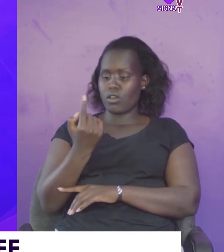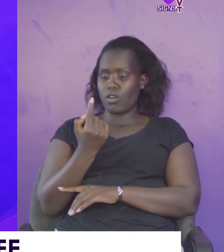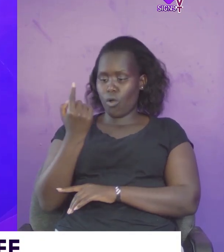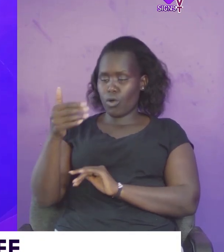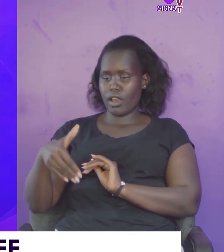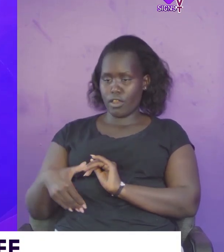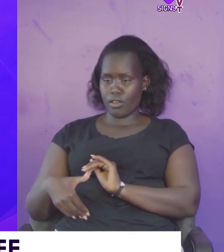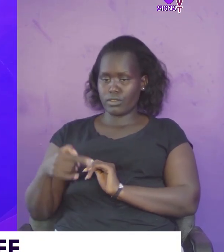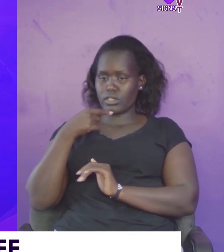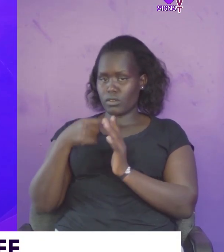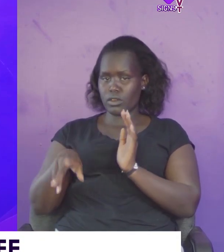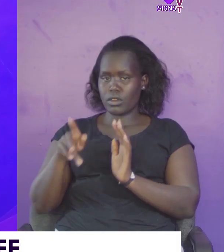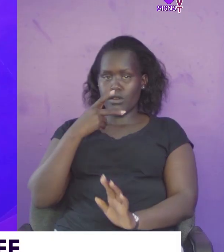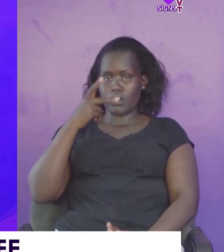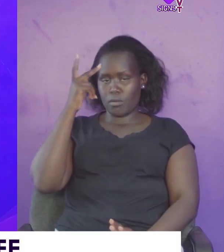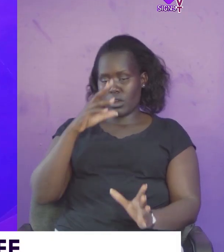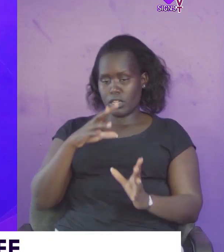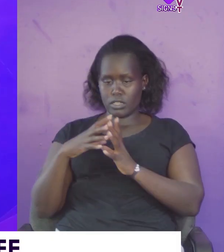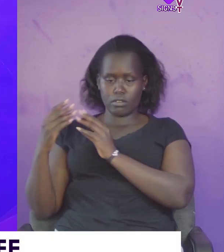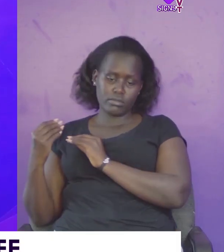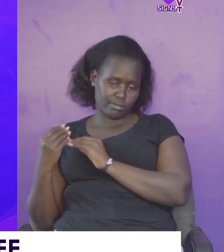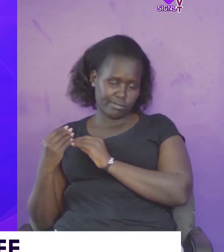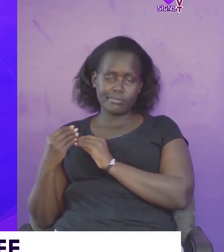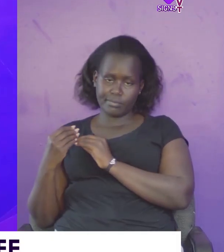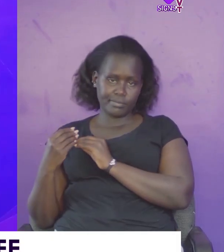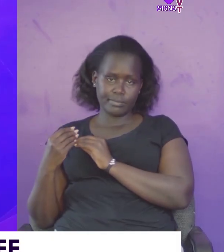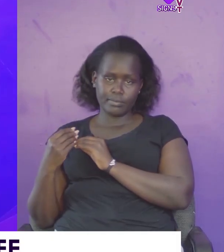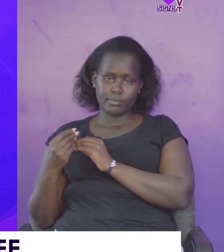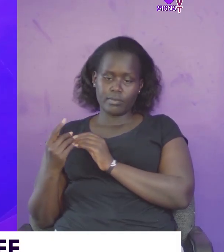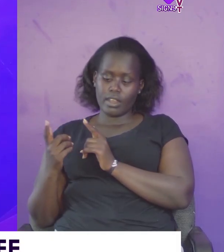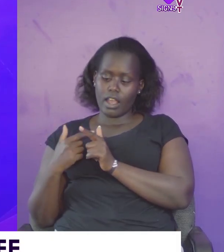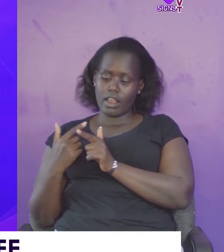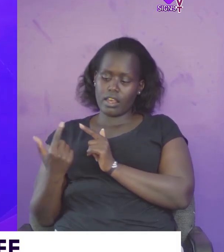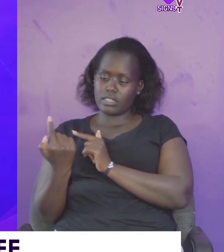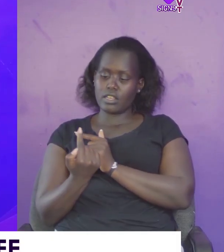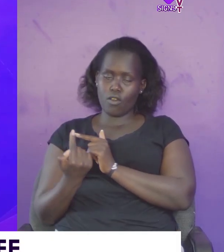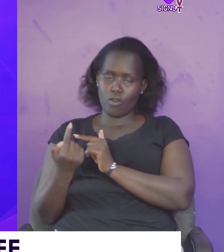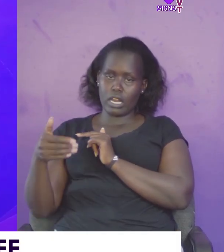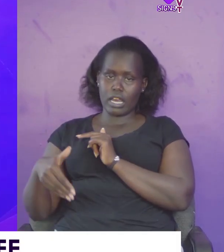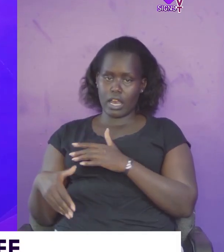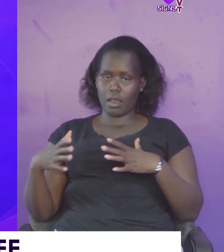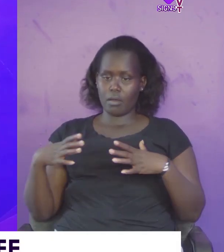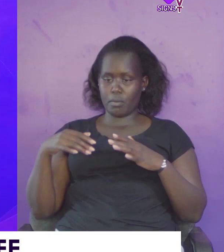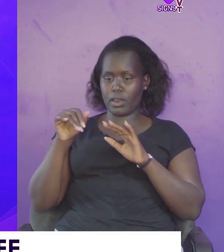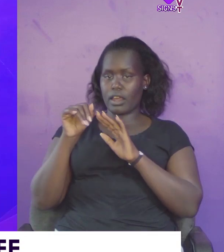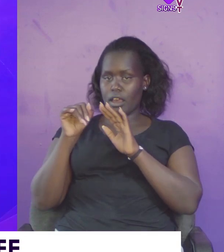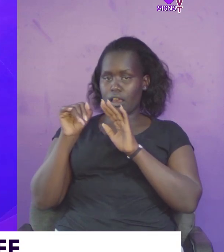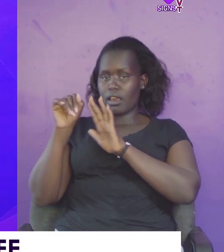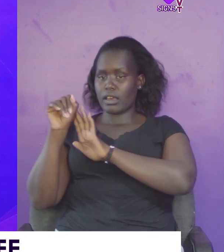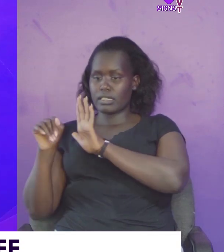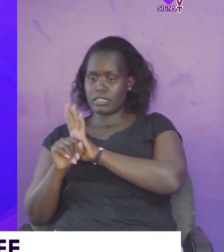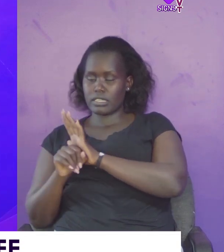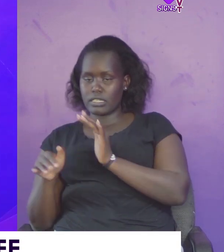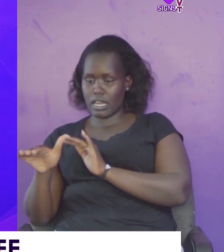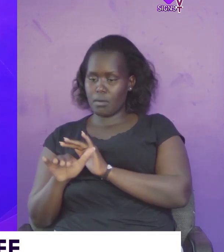they say parents, mwende mjipe shughuli. Then it's only young people in an estate somewhere, closed